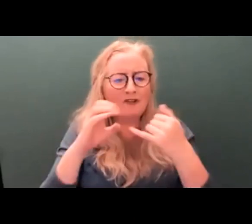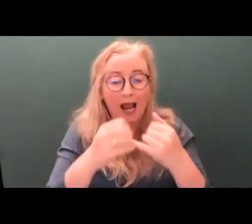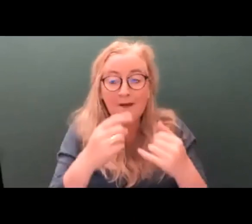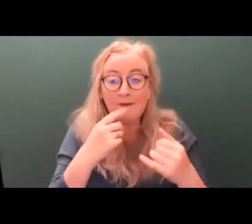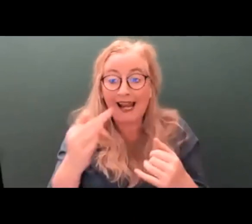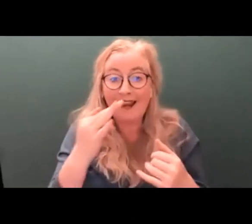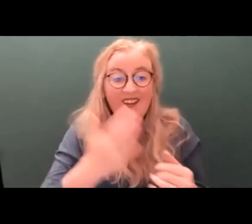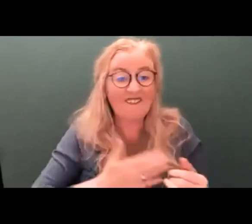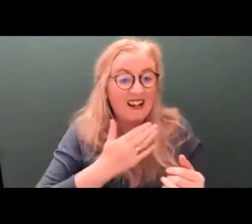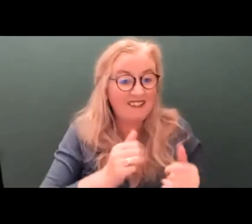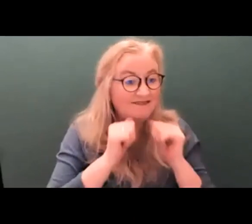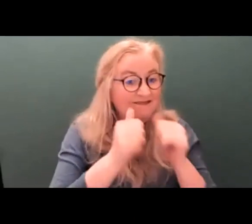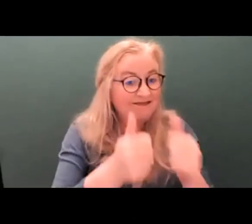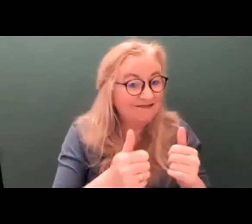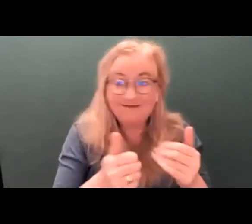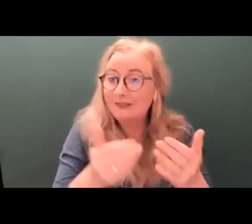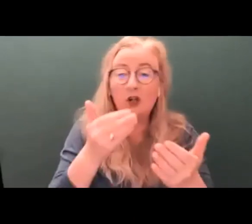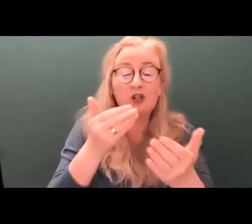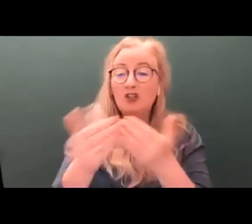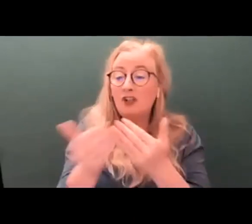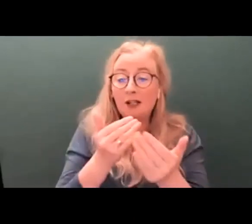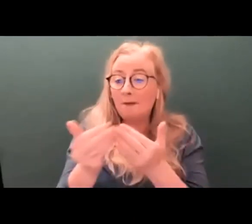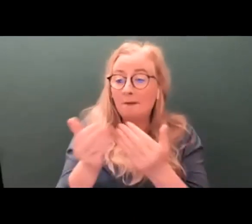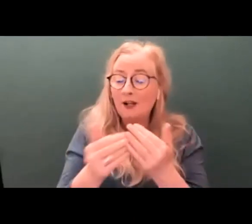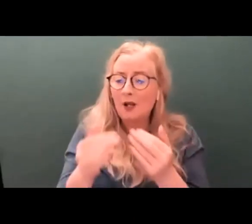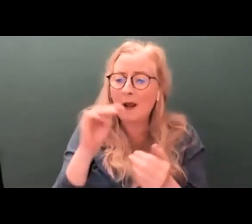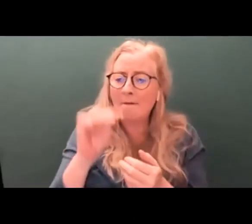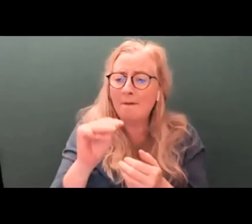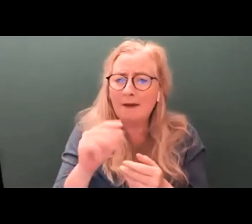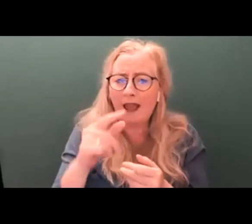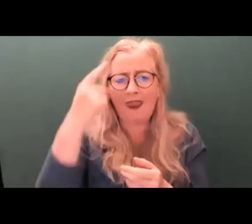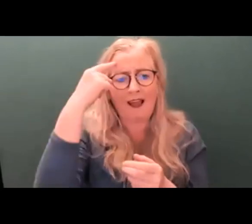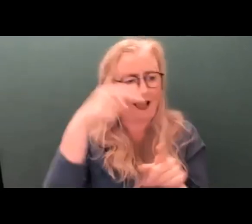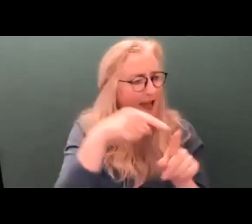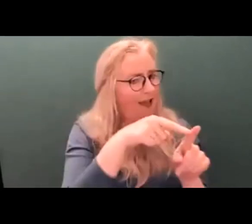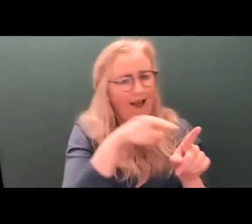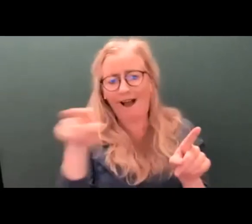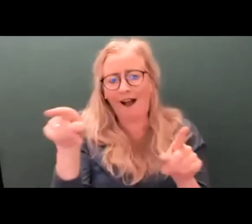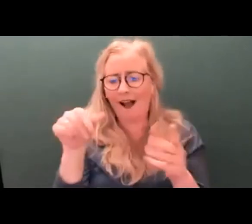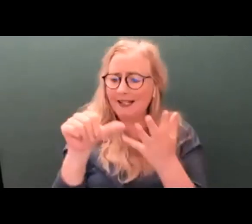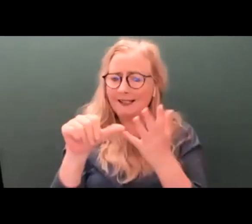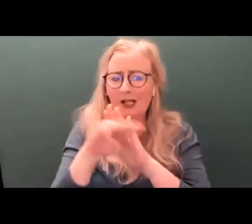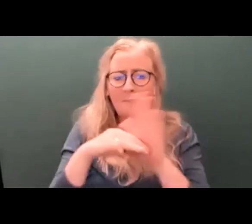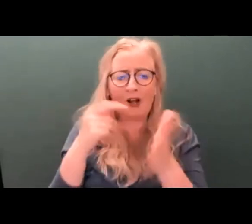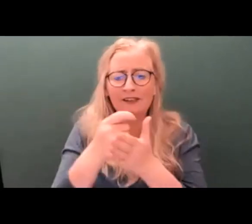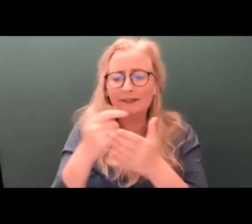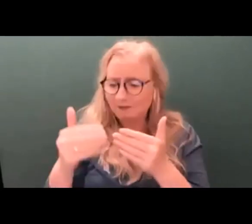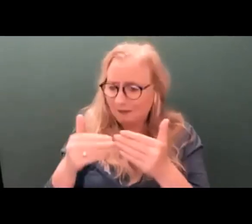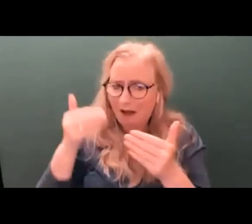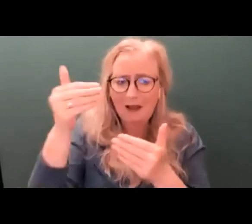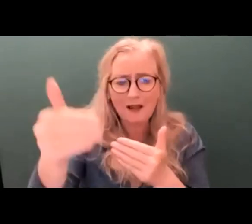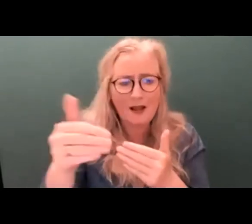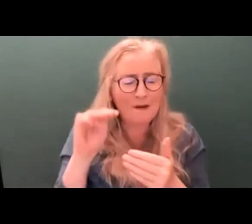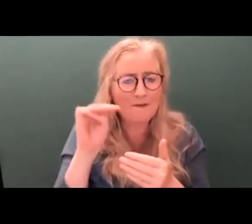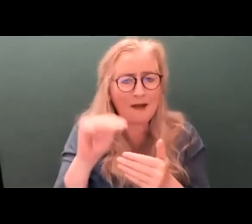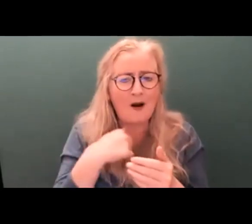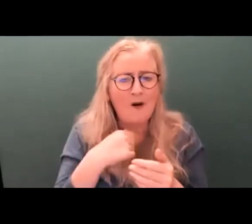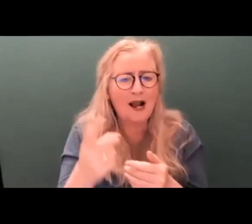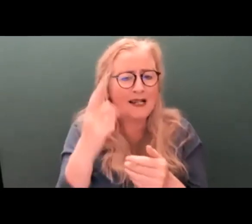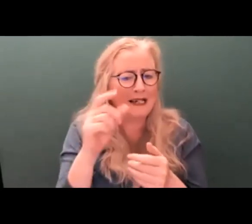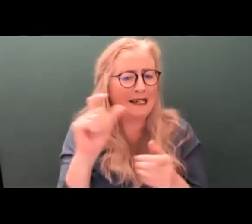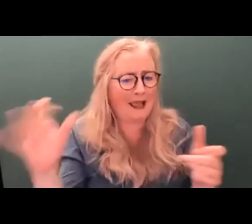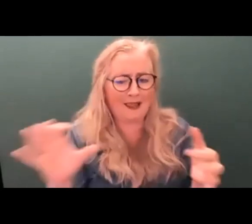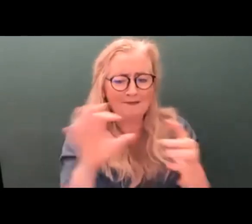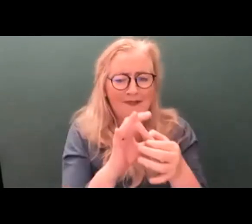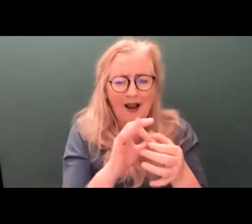nothing out of it, doesn't matter. It might splinter off into something six months down the line. Someone might say, oh, we did a bit on that. Or someone